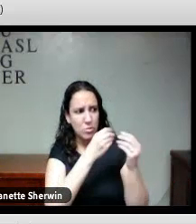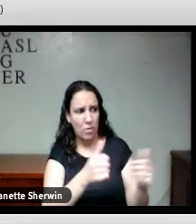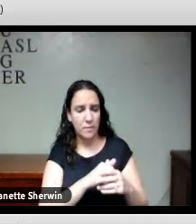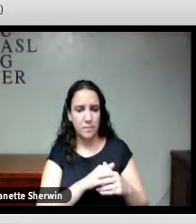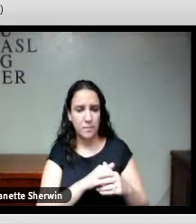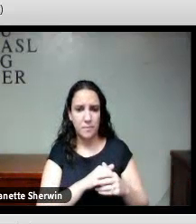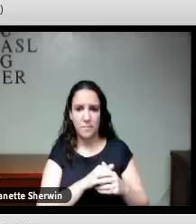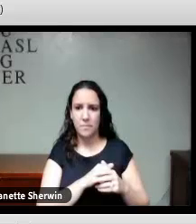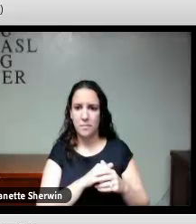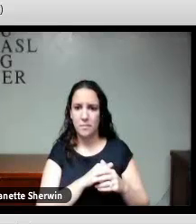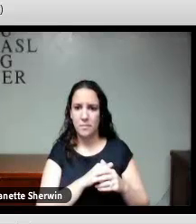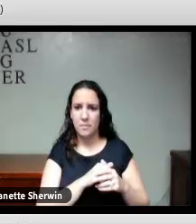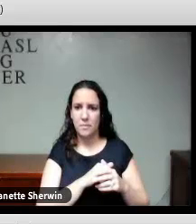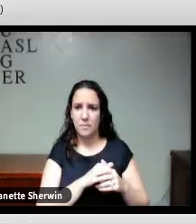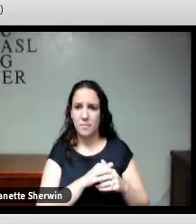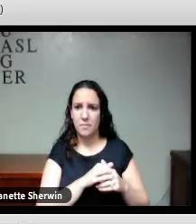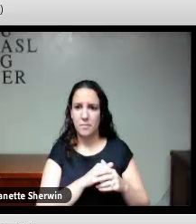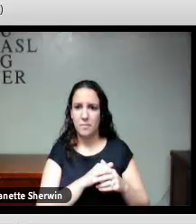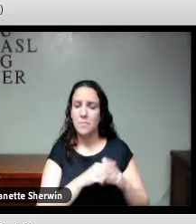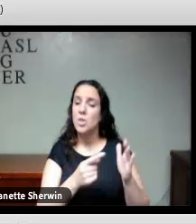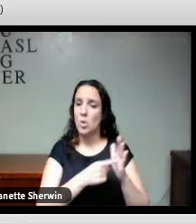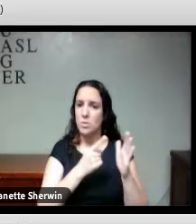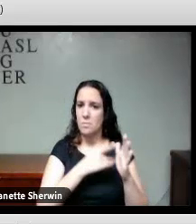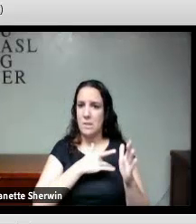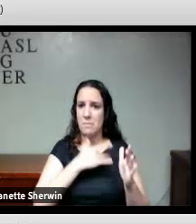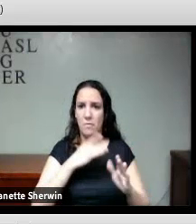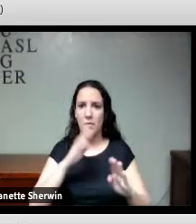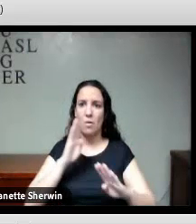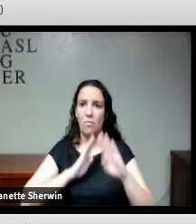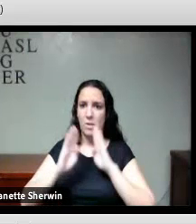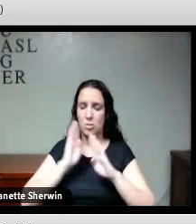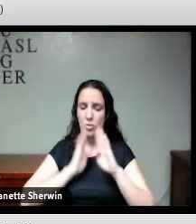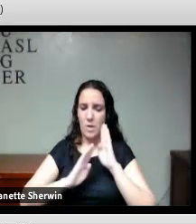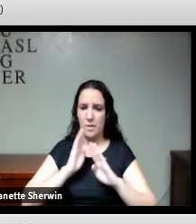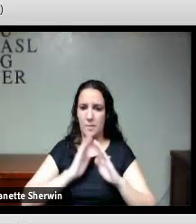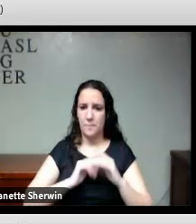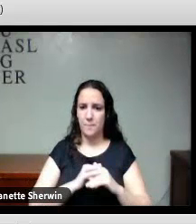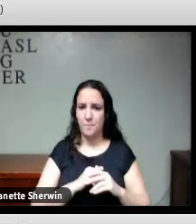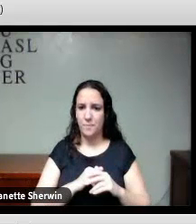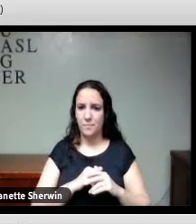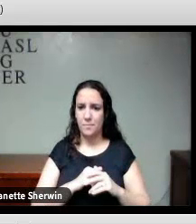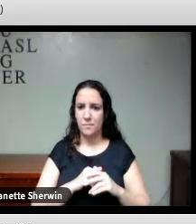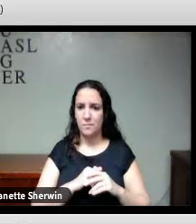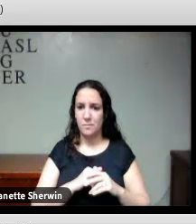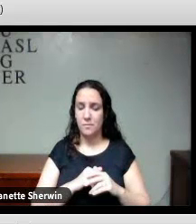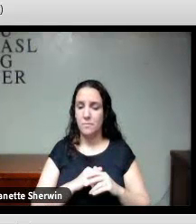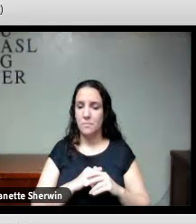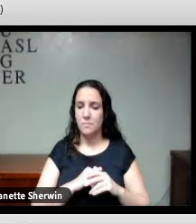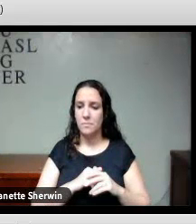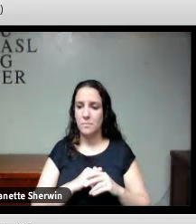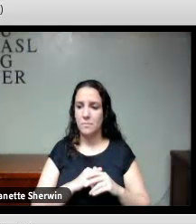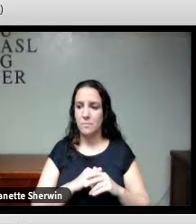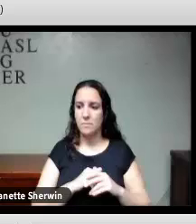not always. They can be frustrated about it. I'm working with a client right now, and we're going to be talking about customer service in a few months, and she